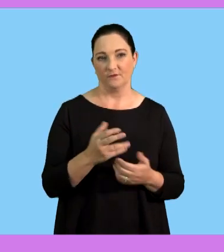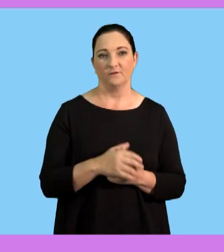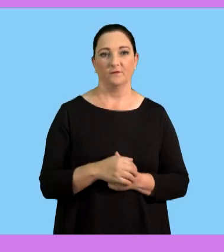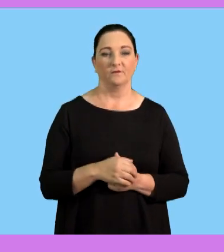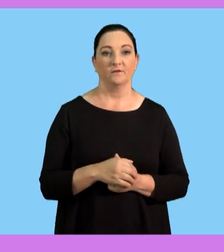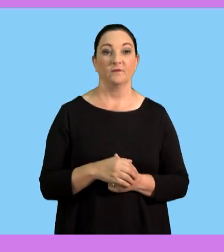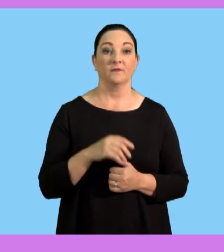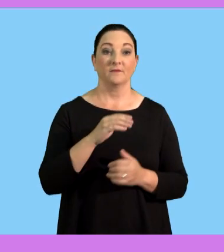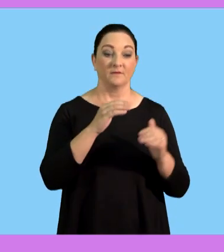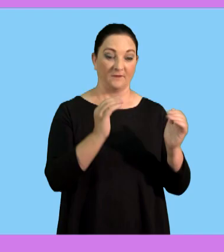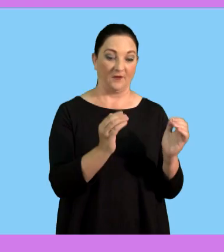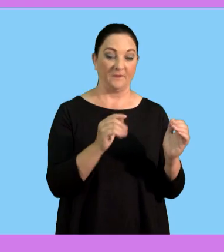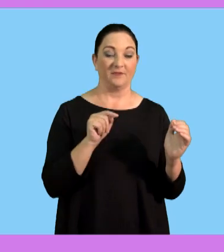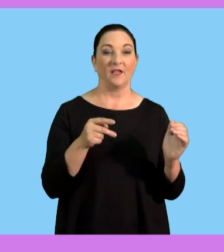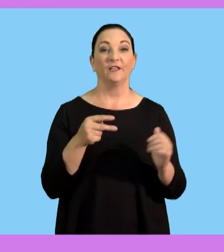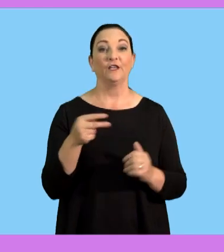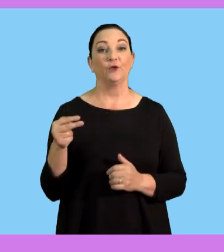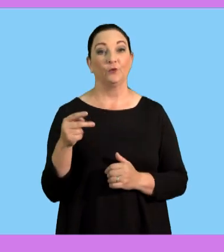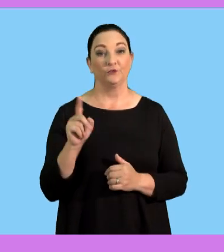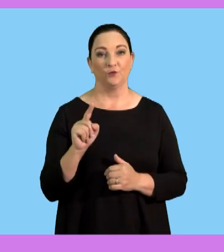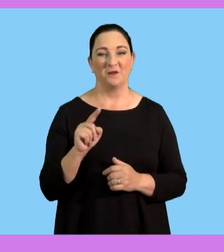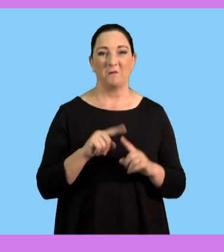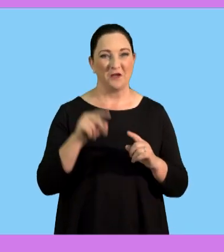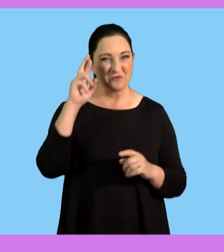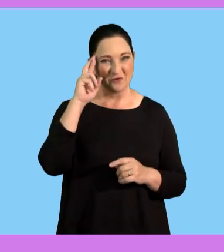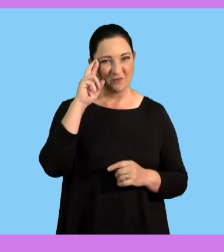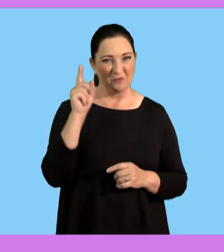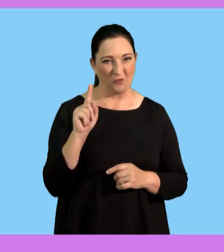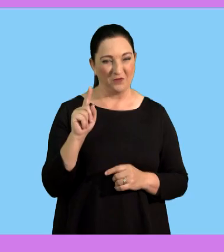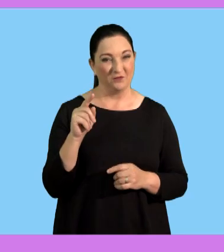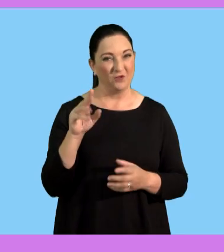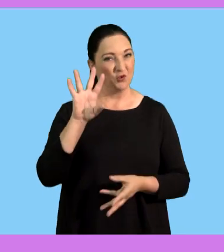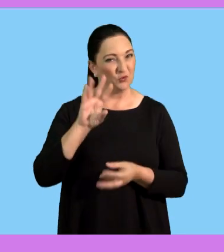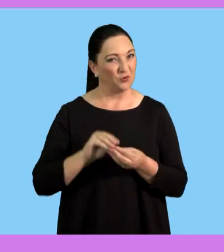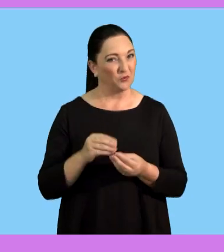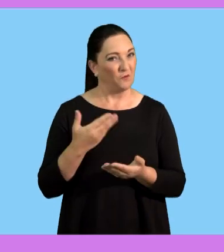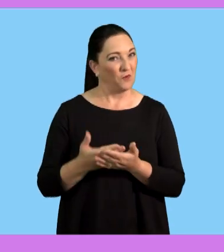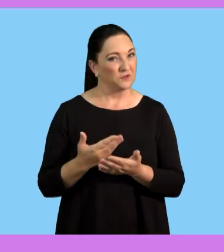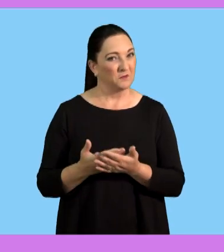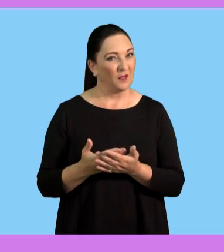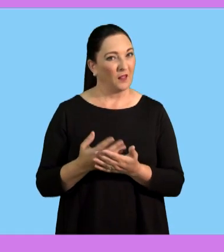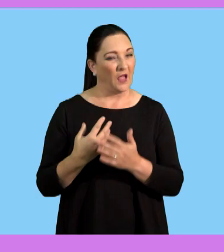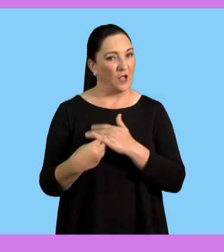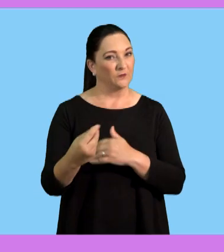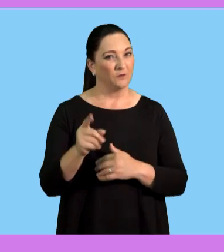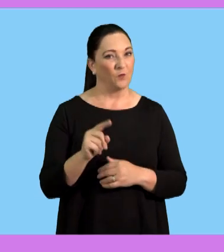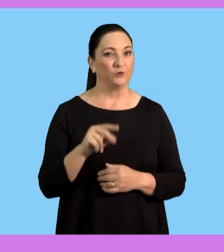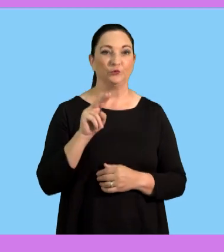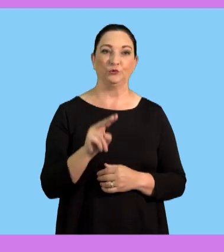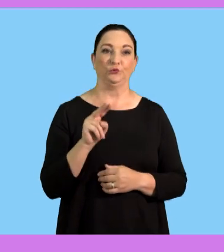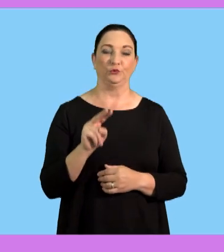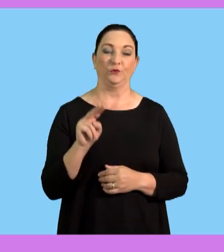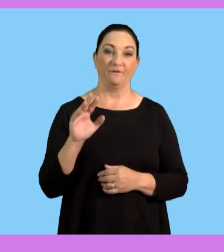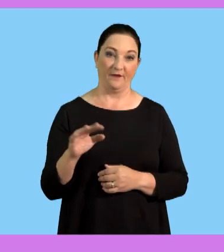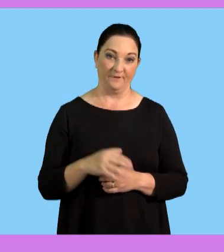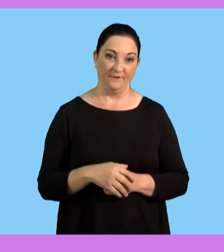as indicated by the question, equals, right? So remember always, what is the total number of possible outcomes?